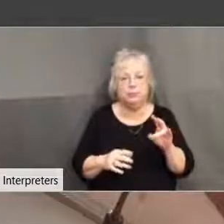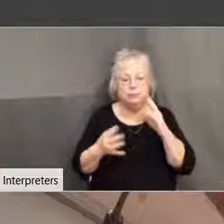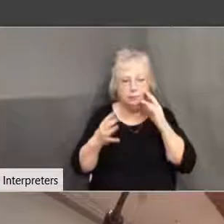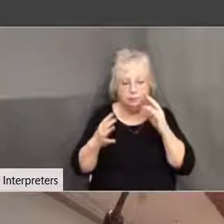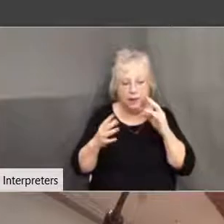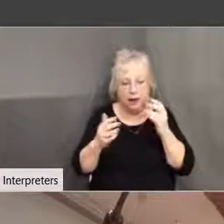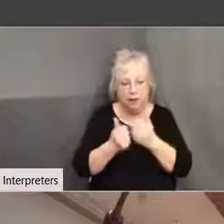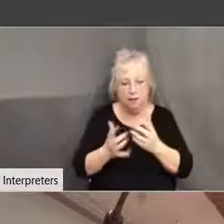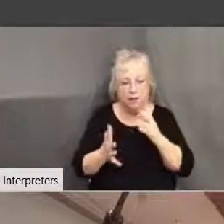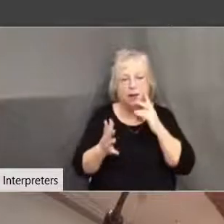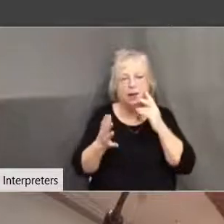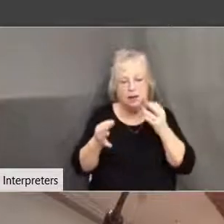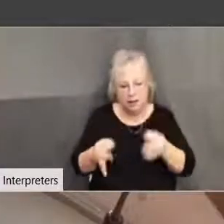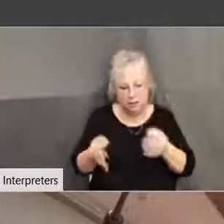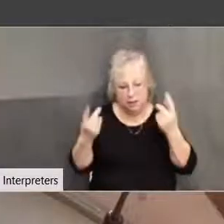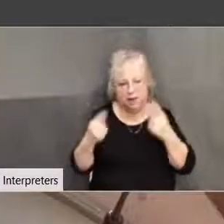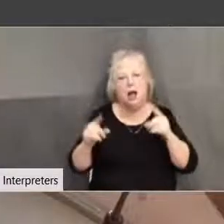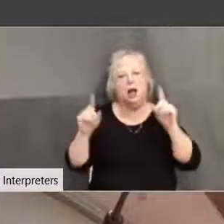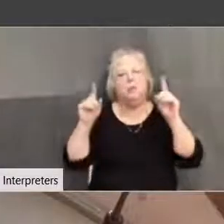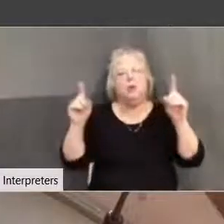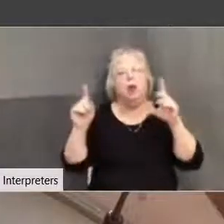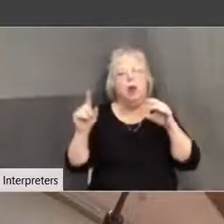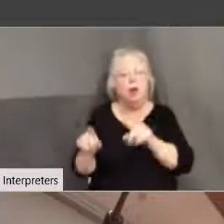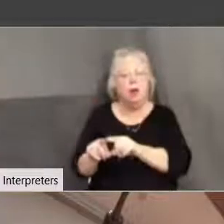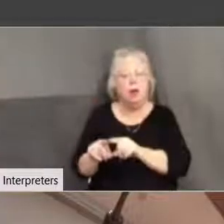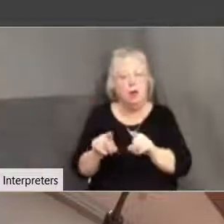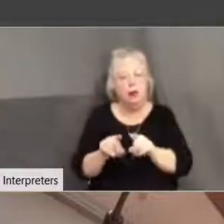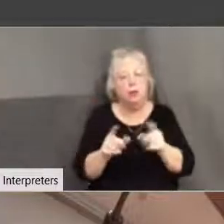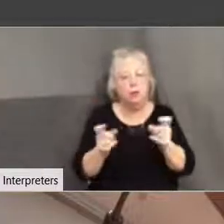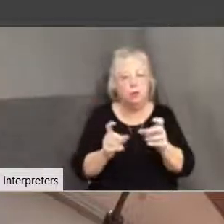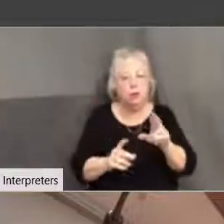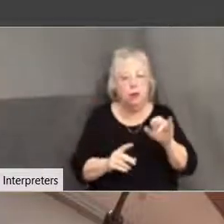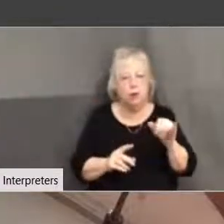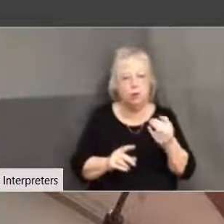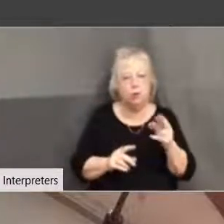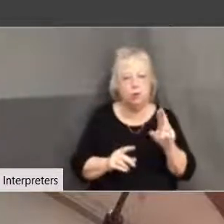accomplished, and also Director Richardson has been a great advocate as well.